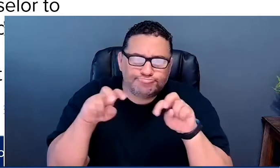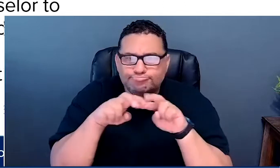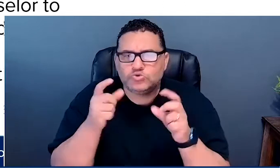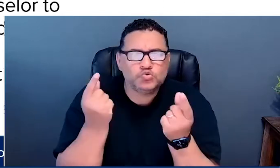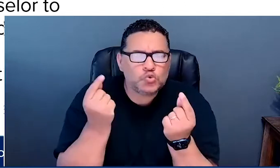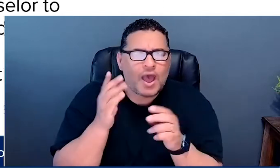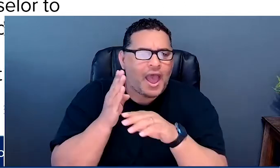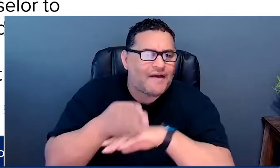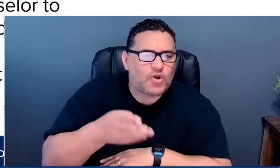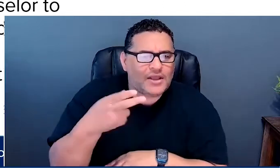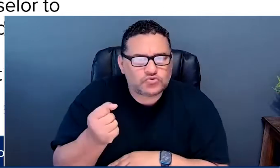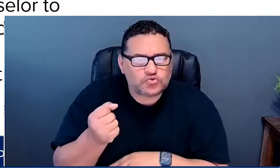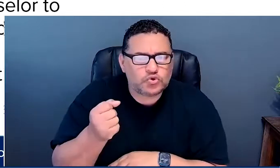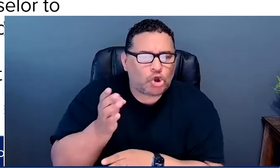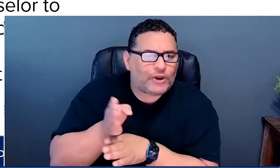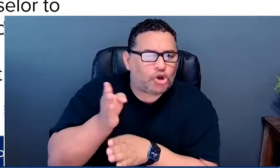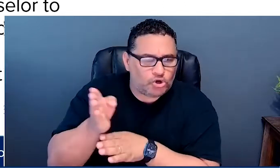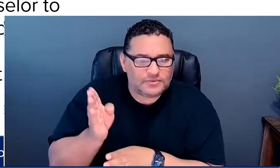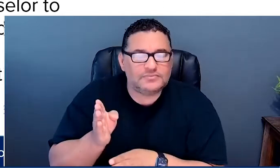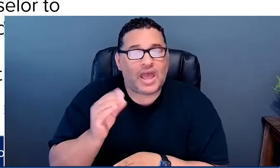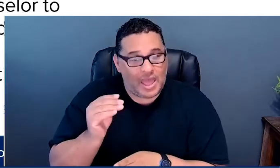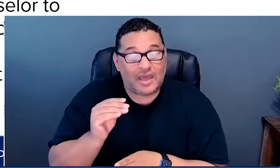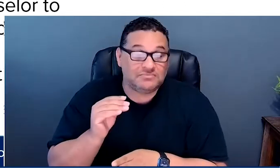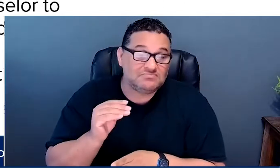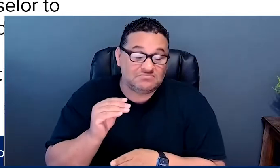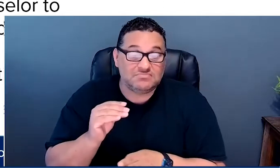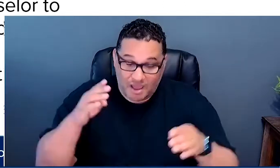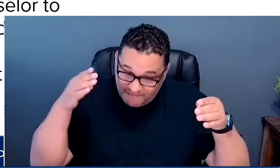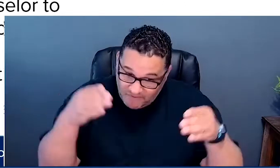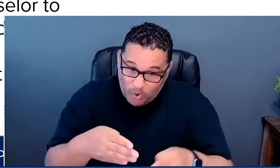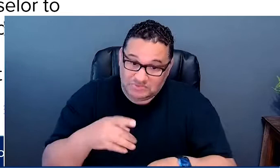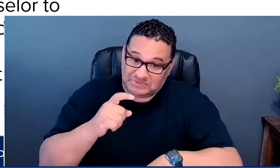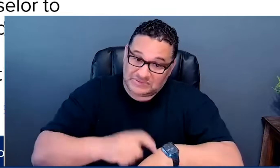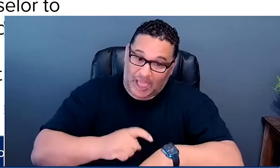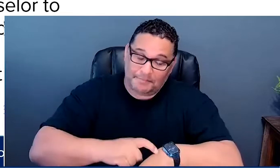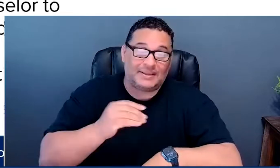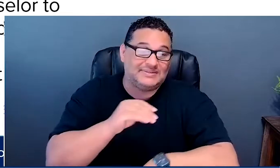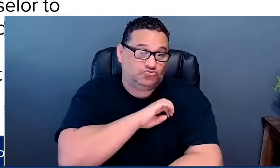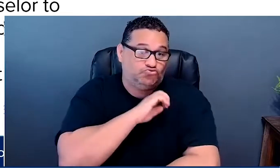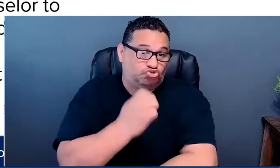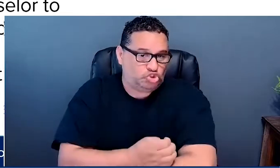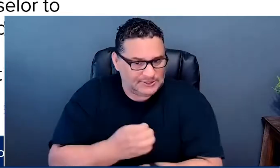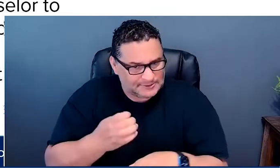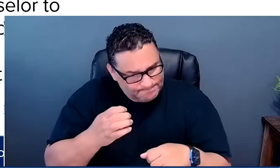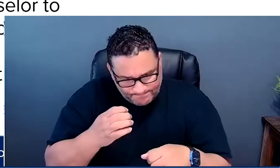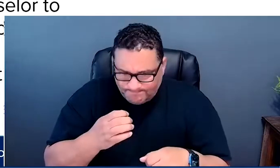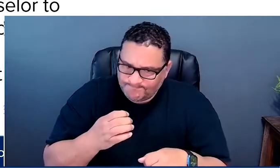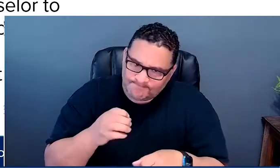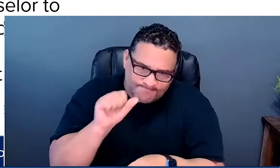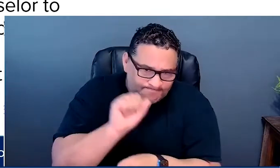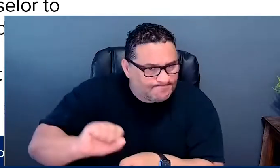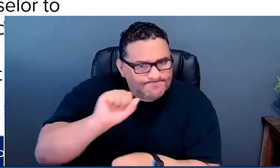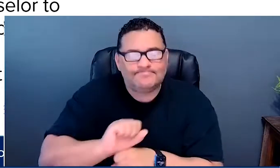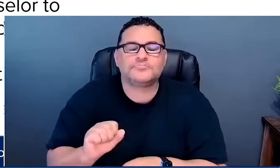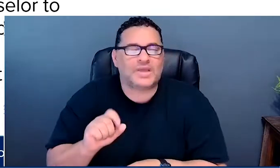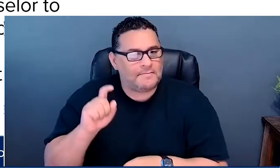school, and devote some time and energy to that process. They have to be willing to work with the